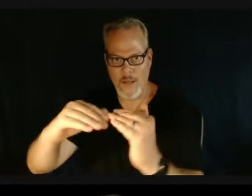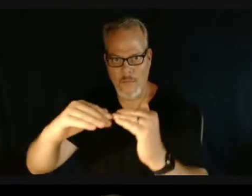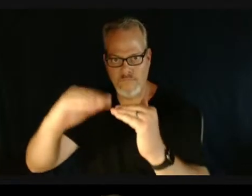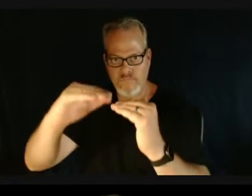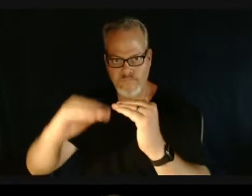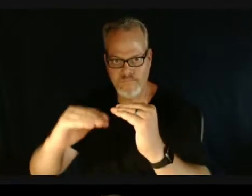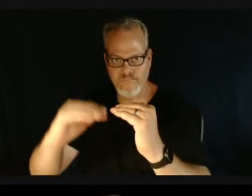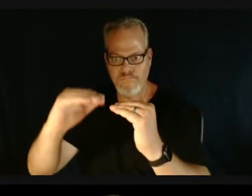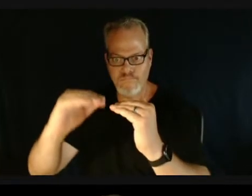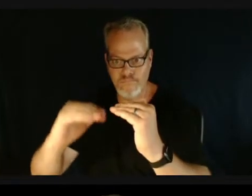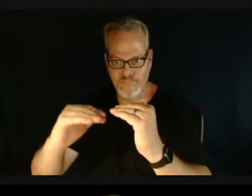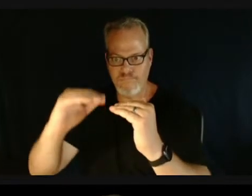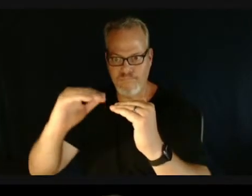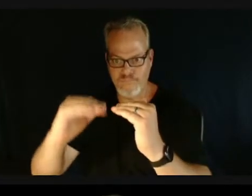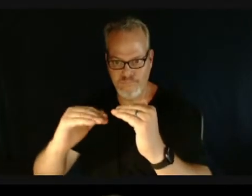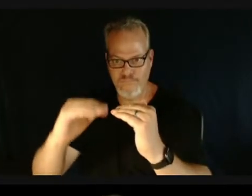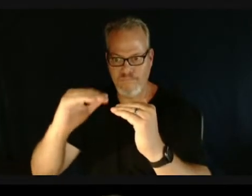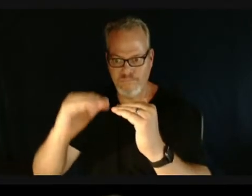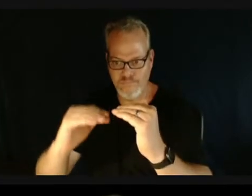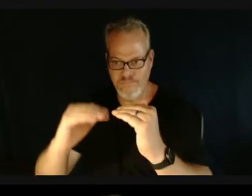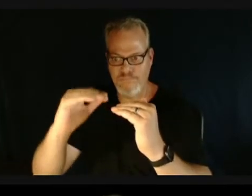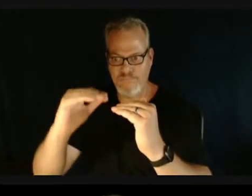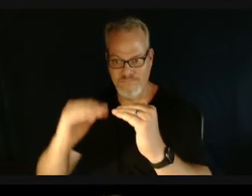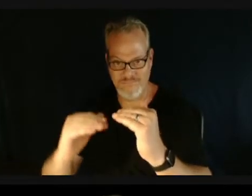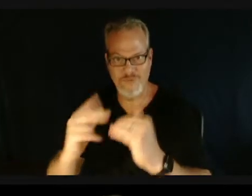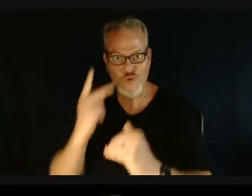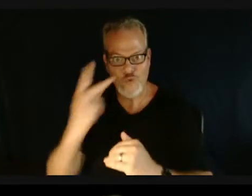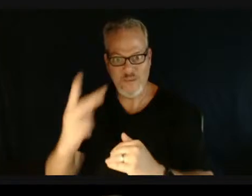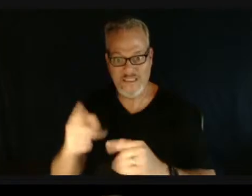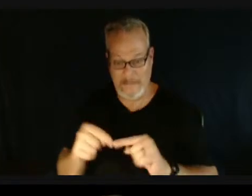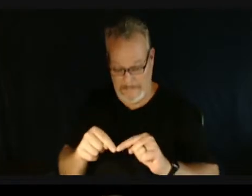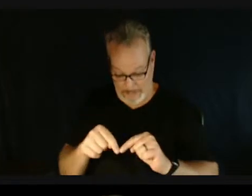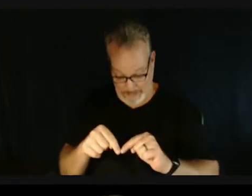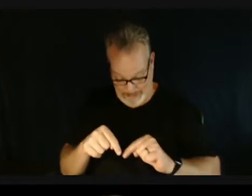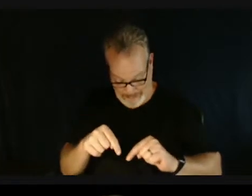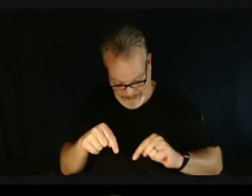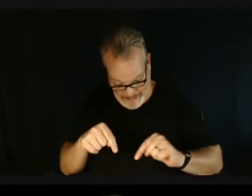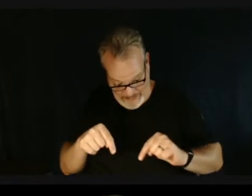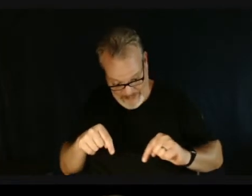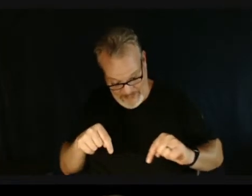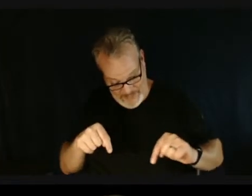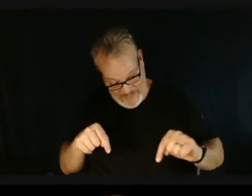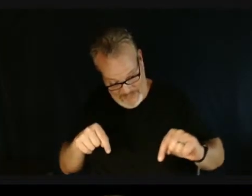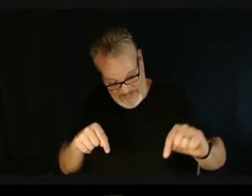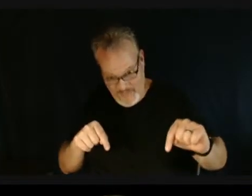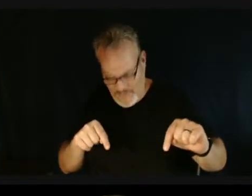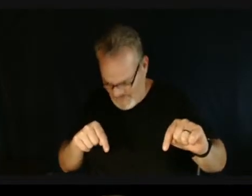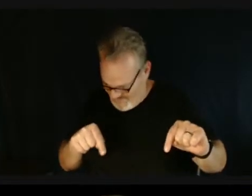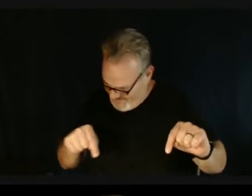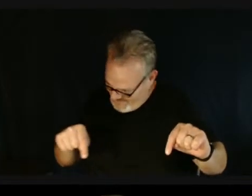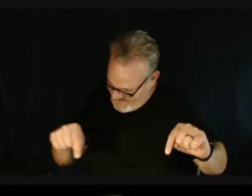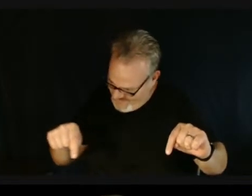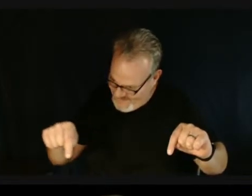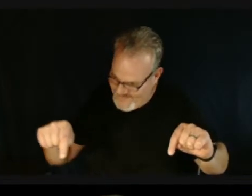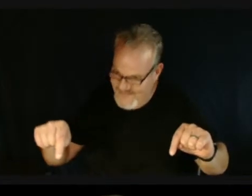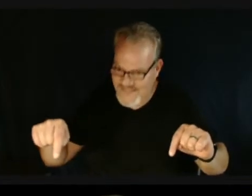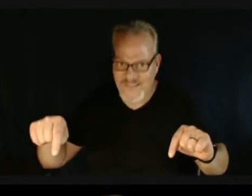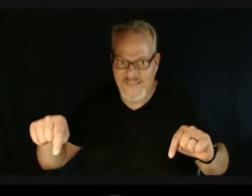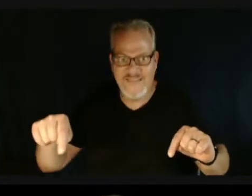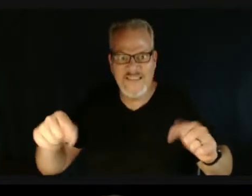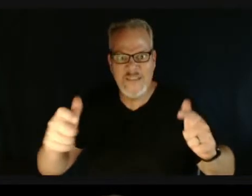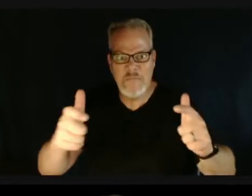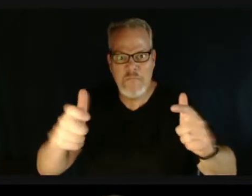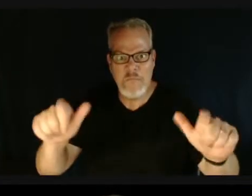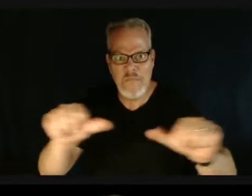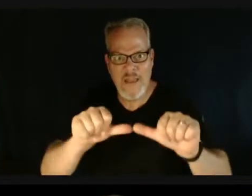most. But you see other effects farther over, like as far as somewhere in here. See that stuff moving all the way around. It's a pretty large area. You see it like all